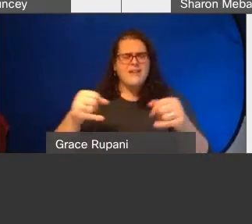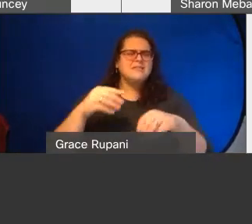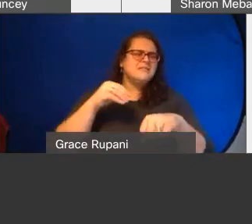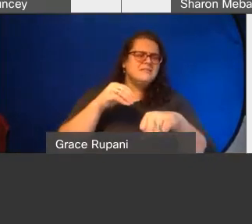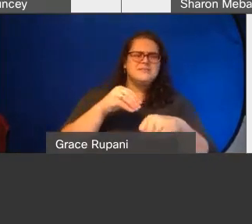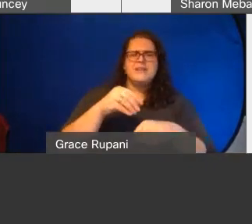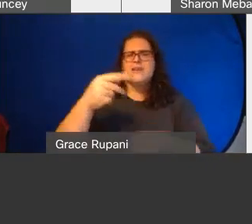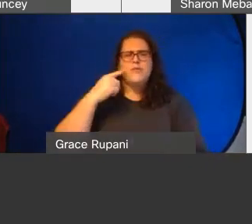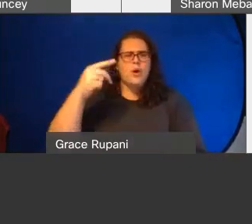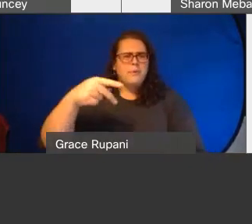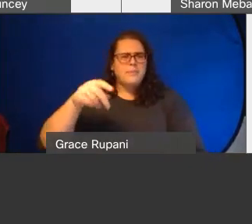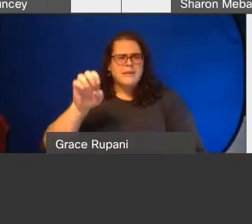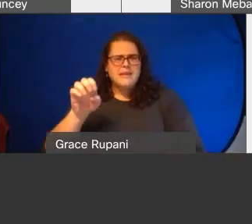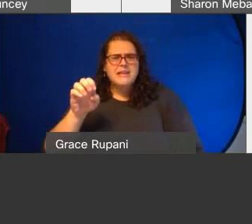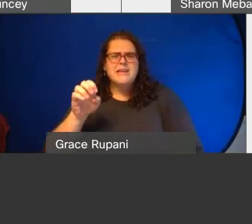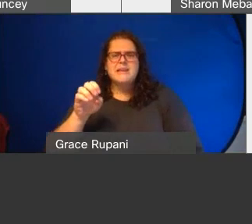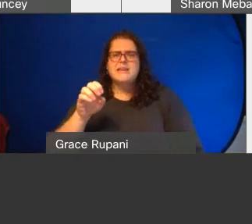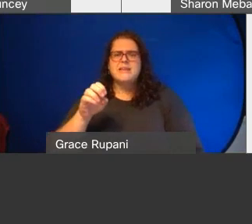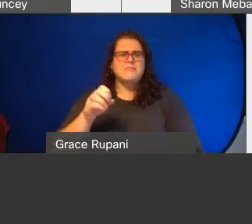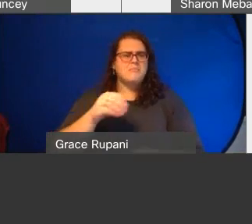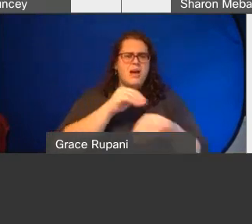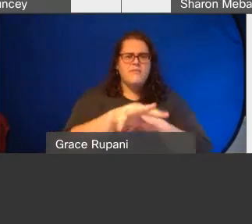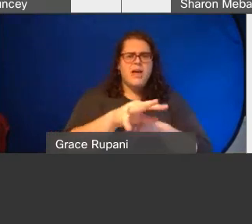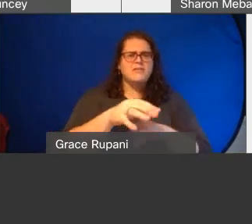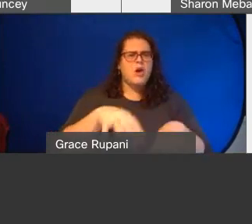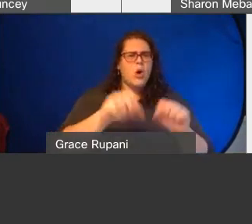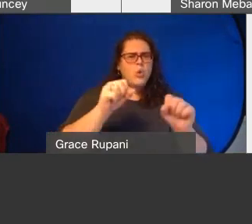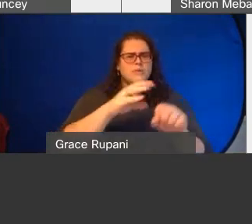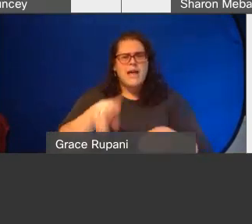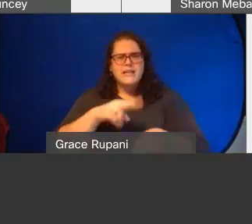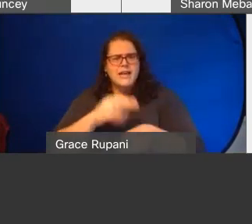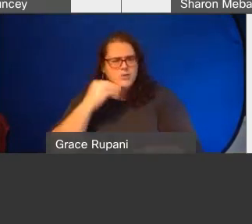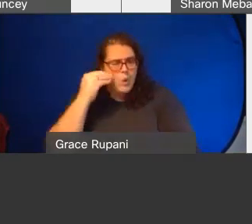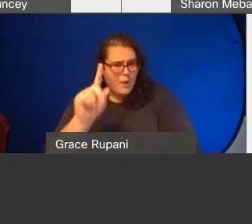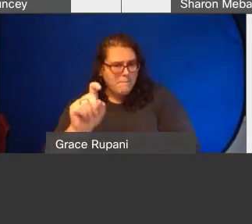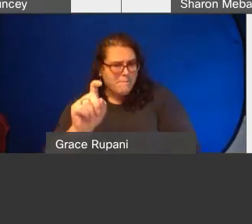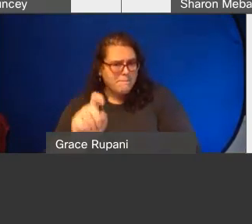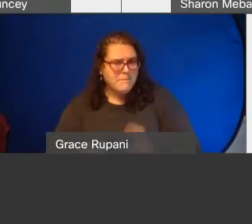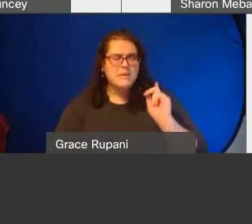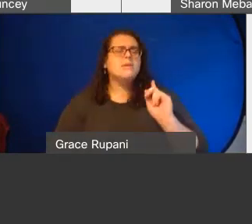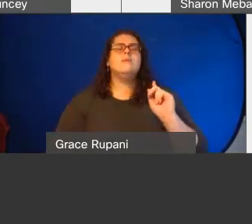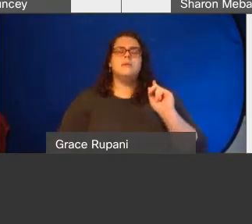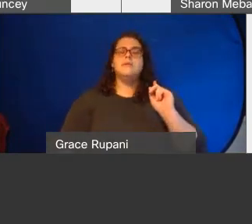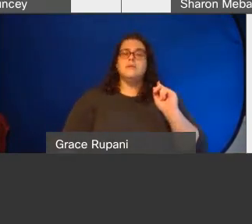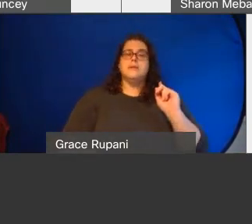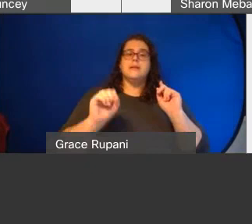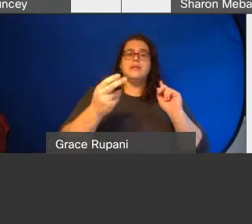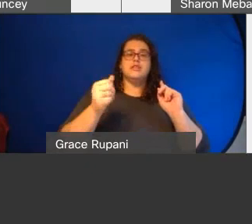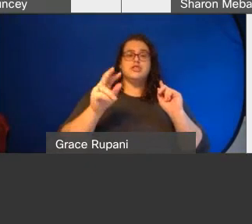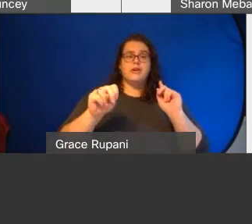Are they considered in healthcare settings? Yeah. If they're considered healthcare settings, then the guidance do